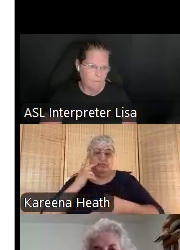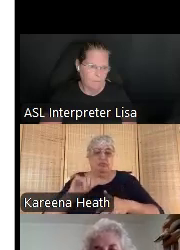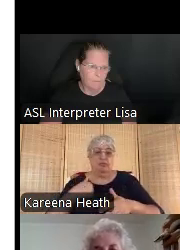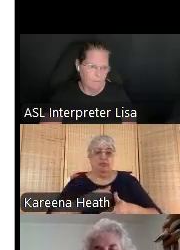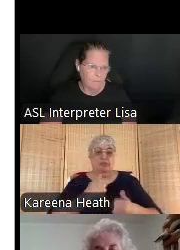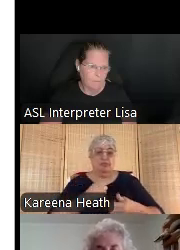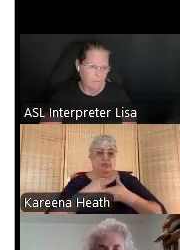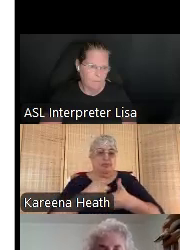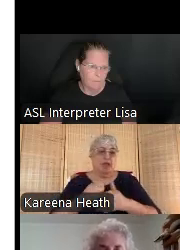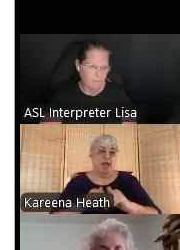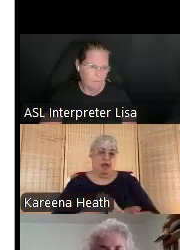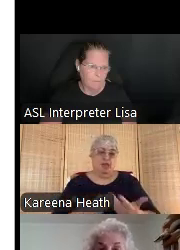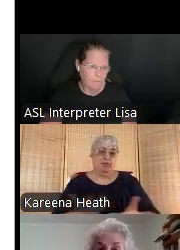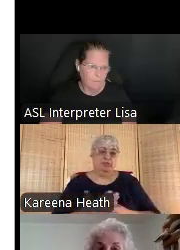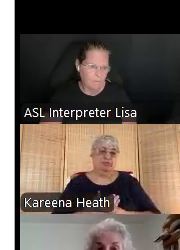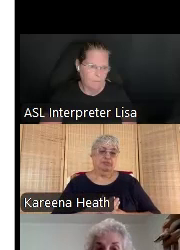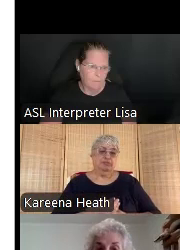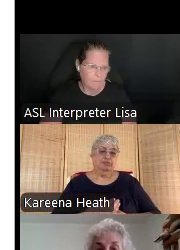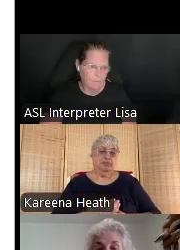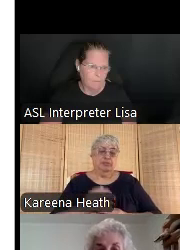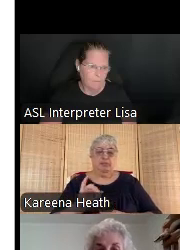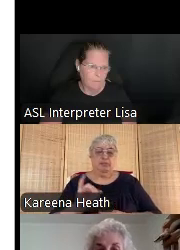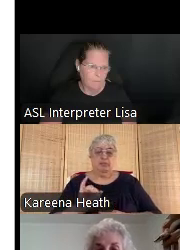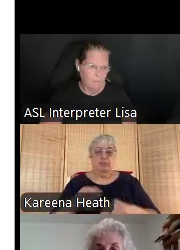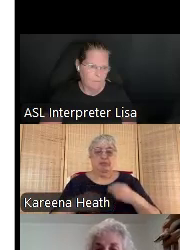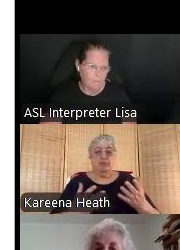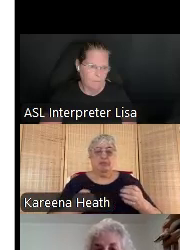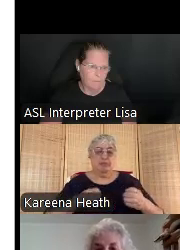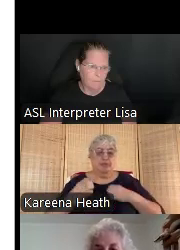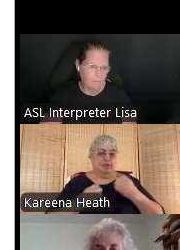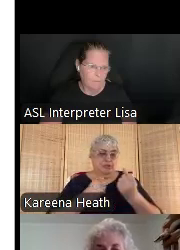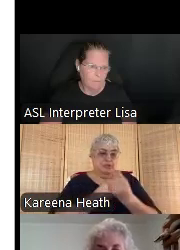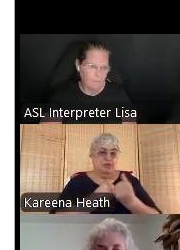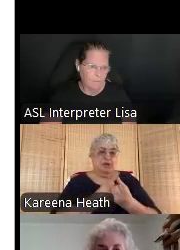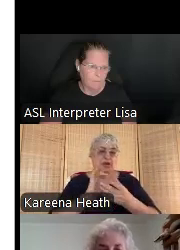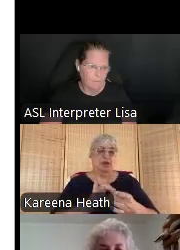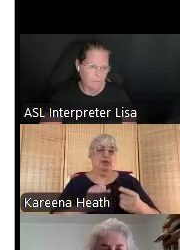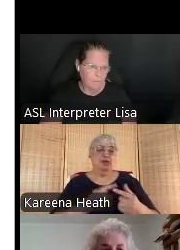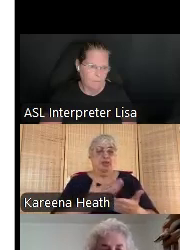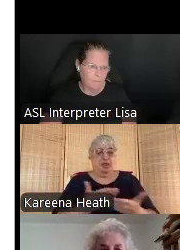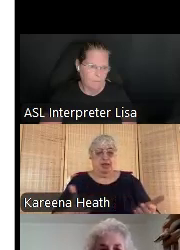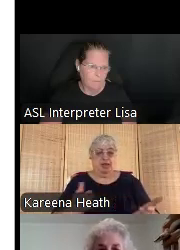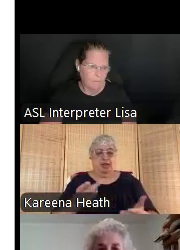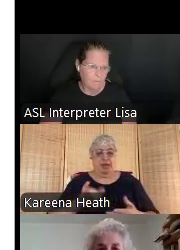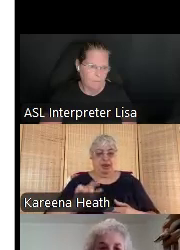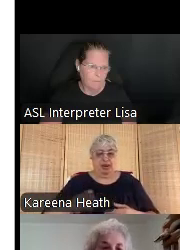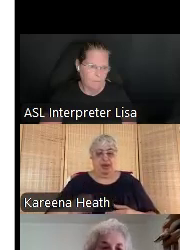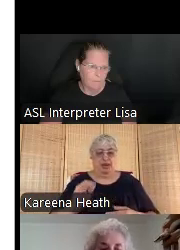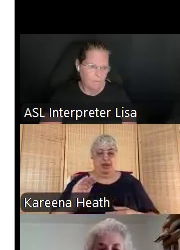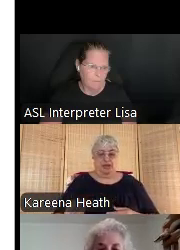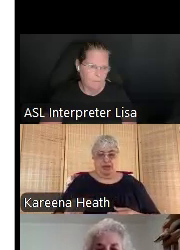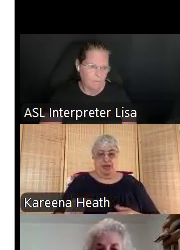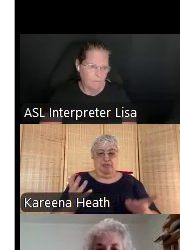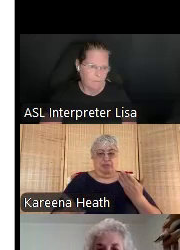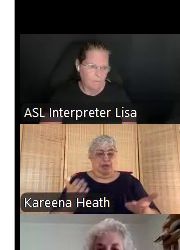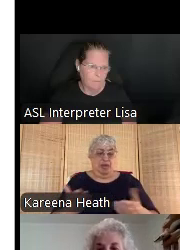And it may cover things just like providing emotional support, connecting the person to resources. If it's a child, maybe it's